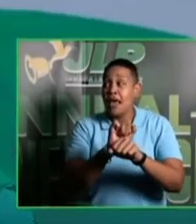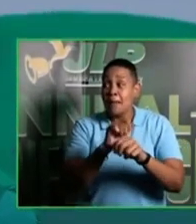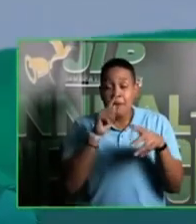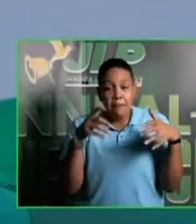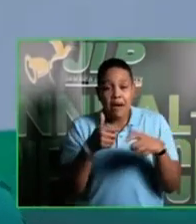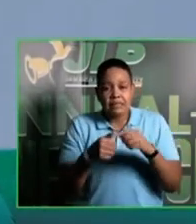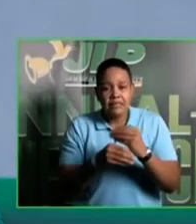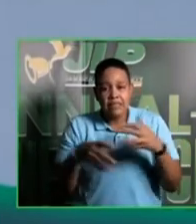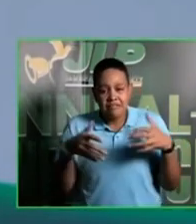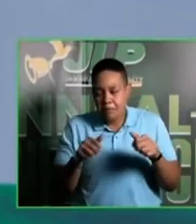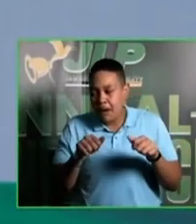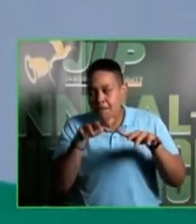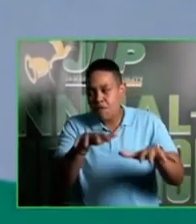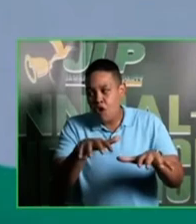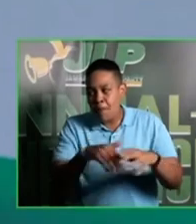platform.